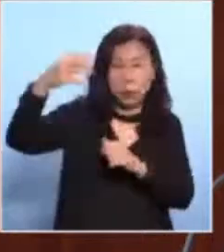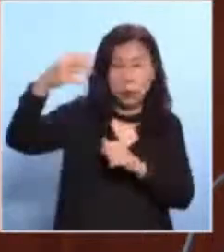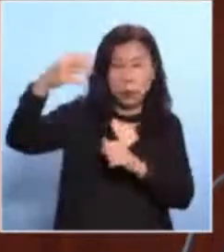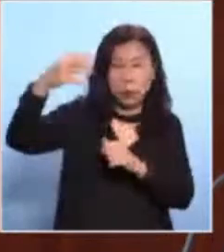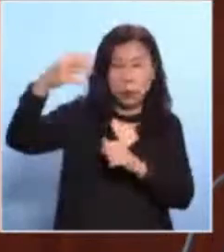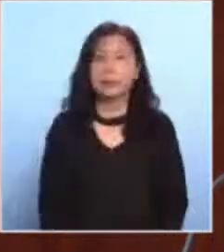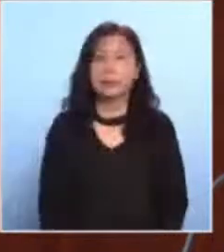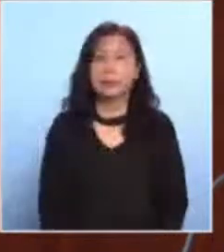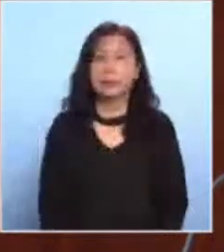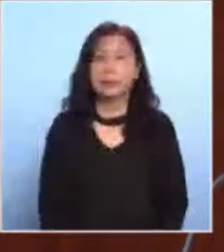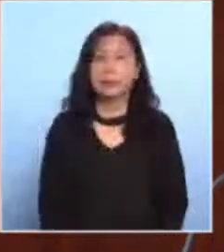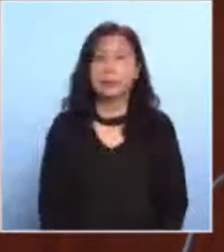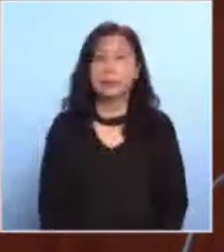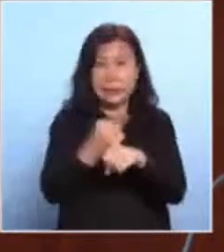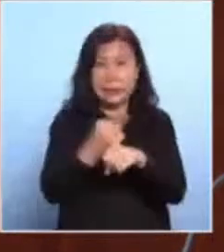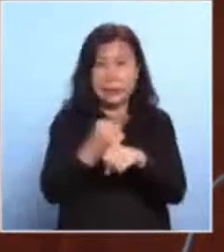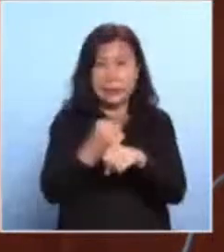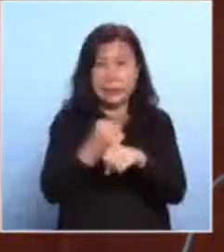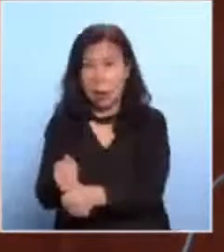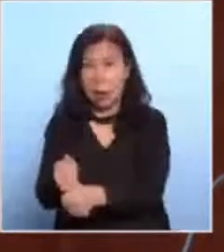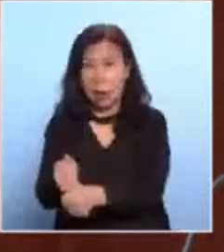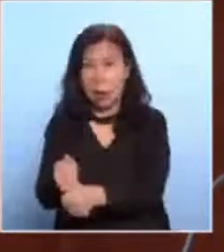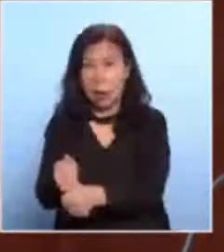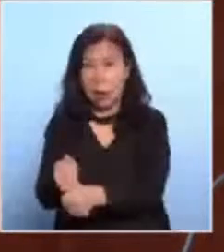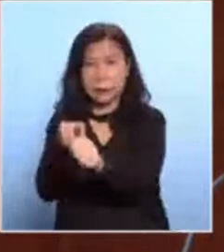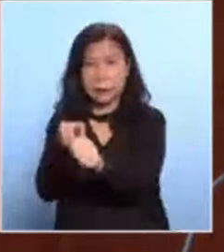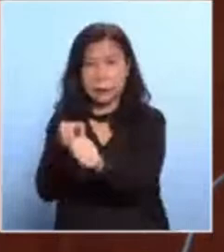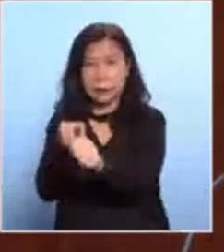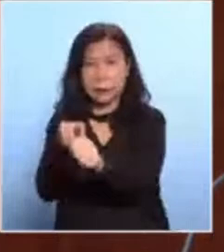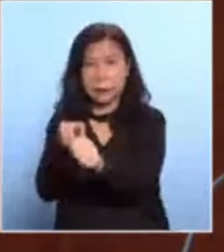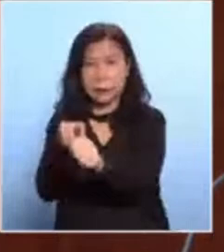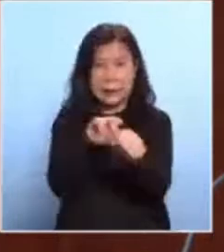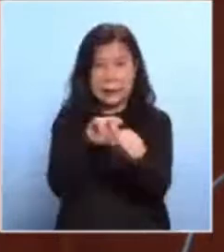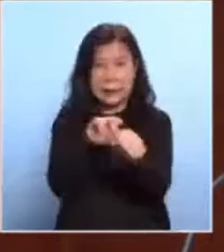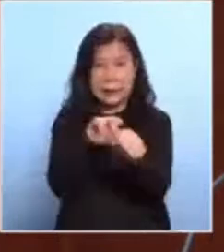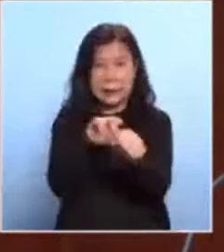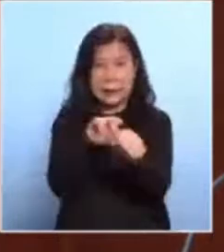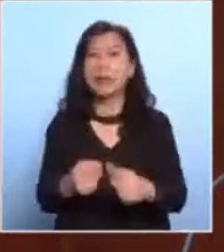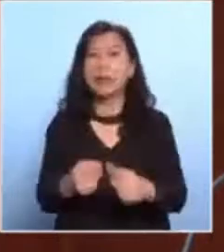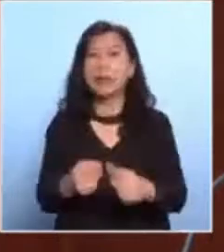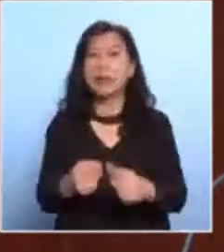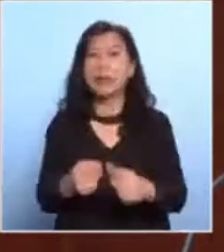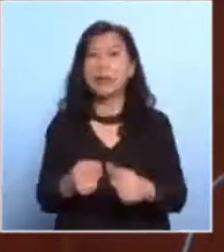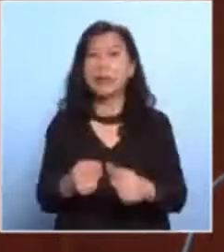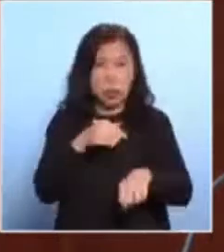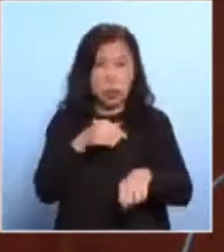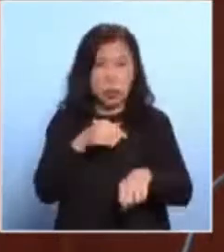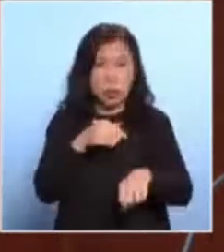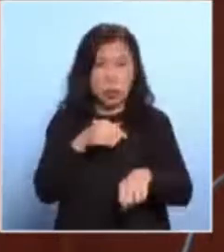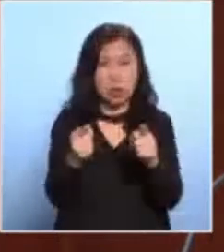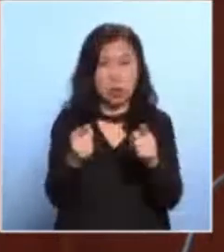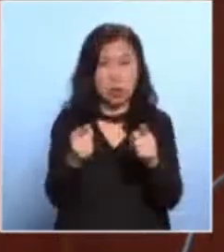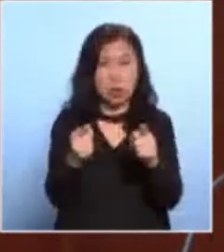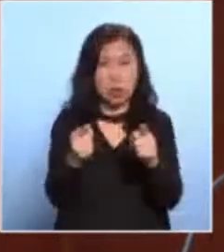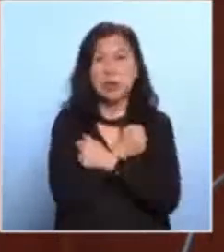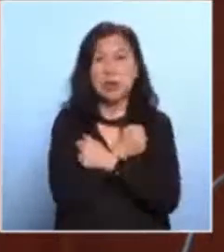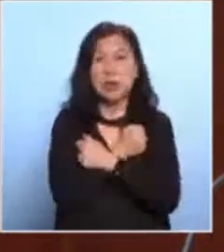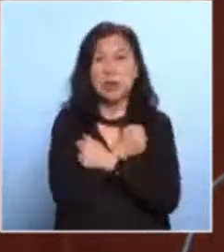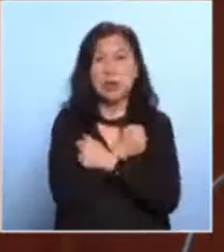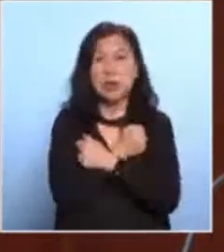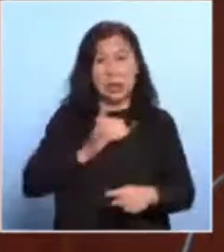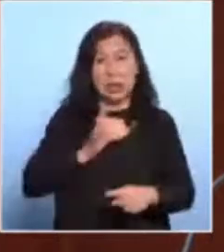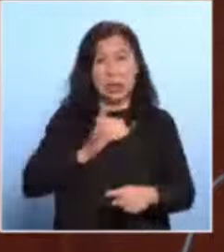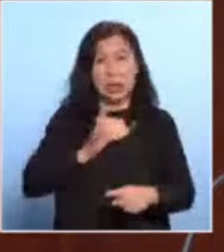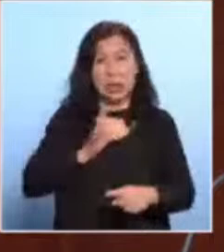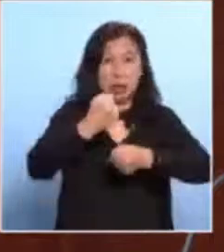necessary. 2. Expand the network of respite services. Carers of elderly persons or persons with disabilities may need to rely